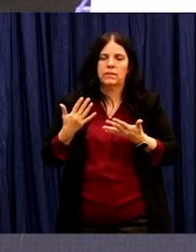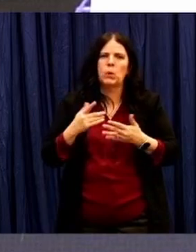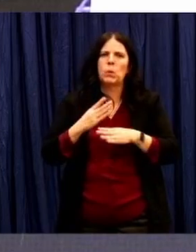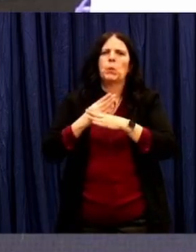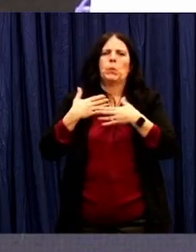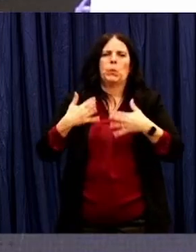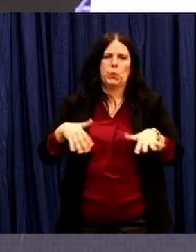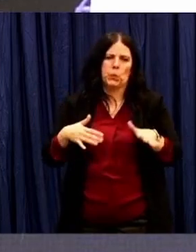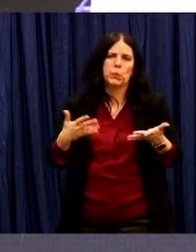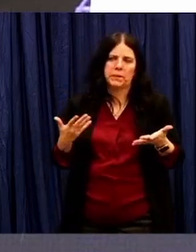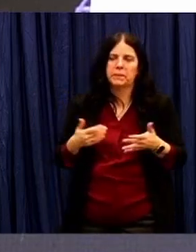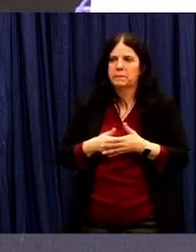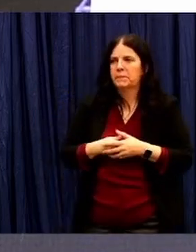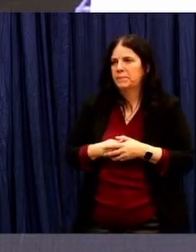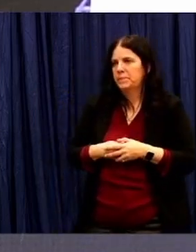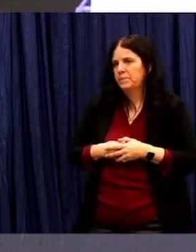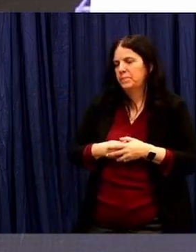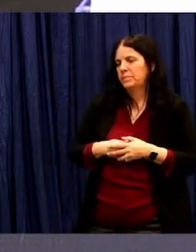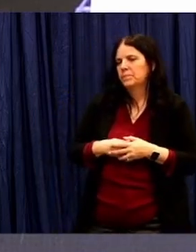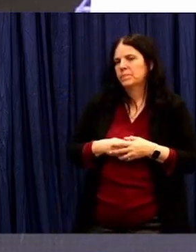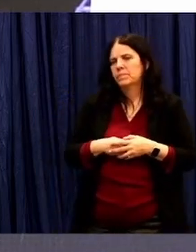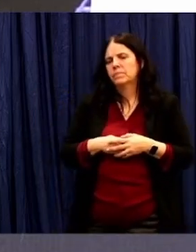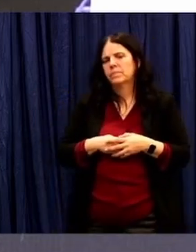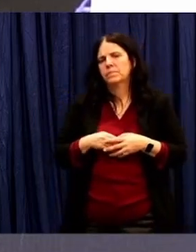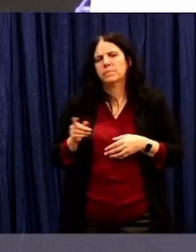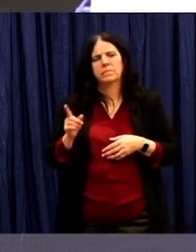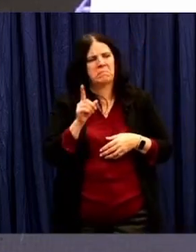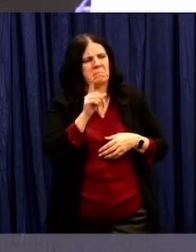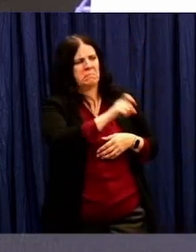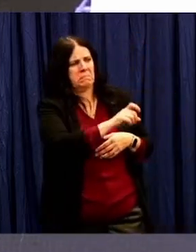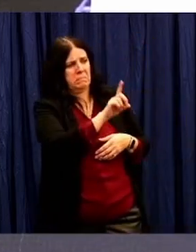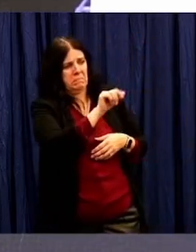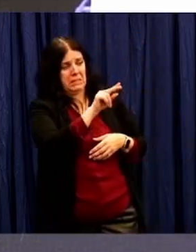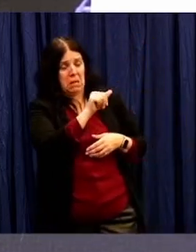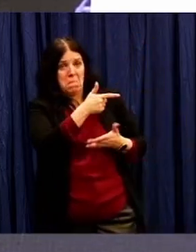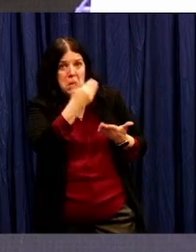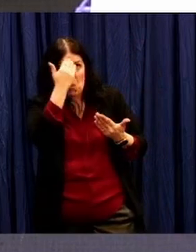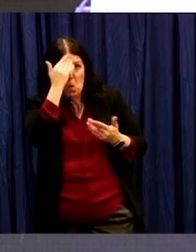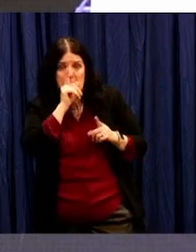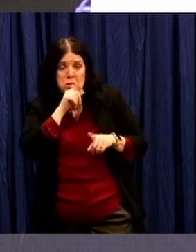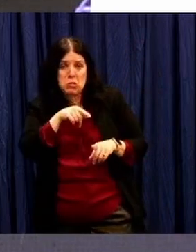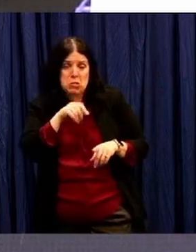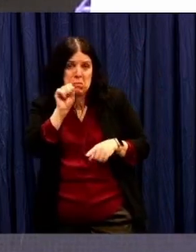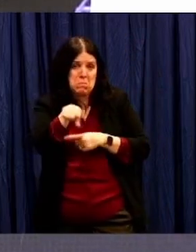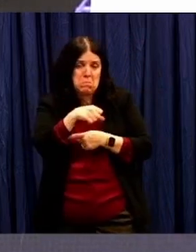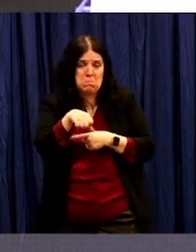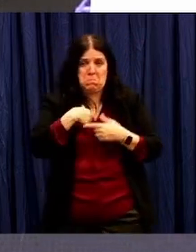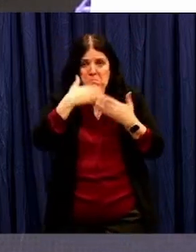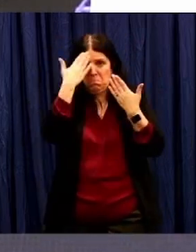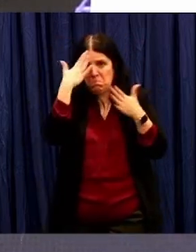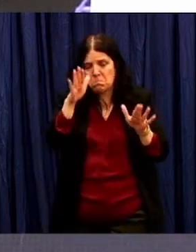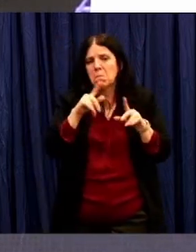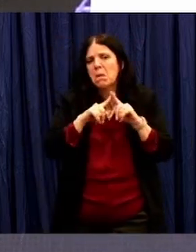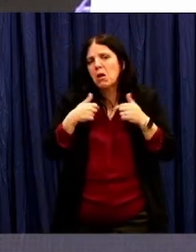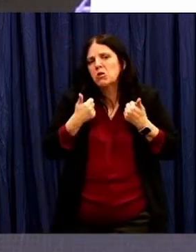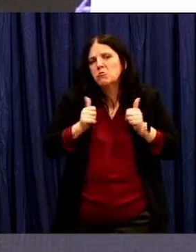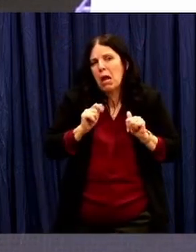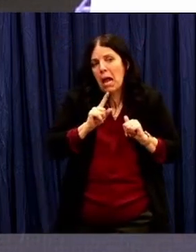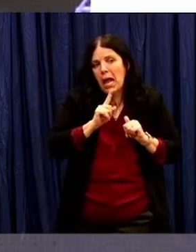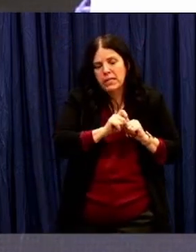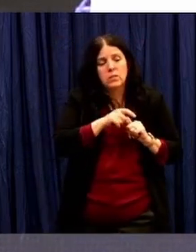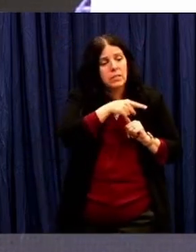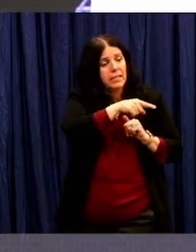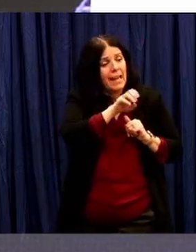And Dana, you may or may not know this, but it's worth asking. Do you know of or see